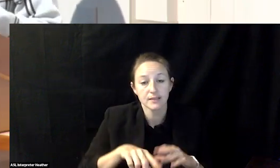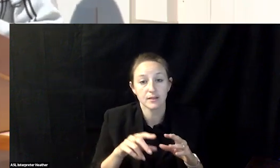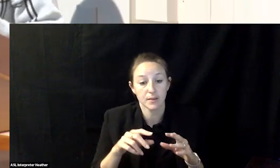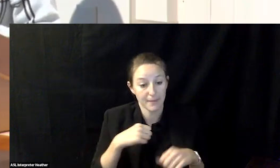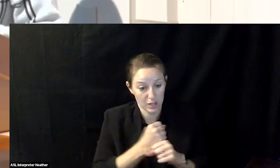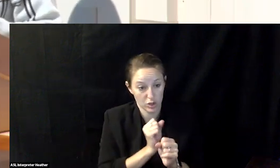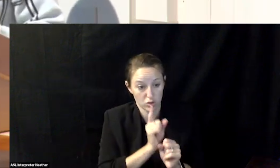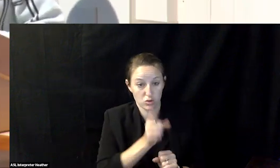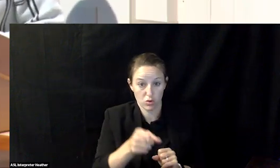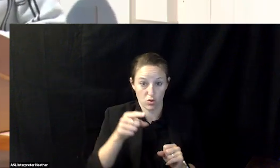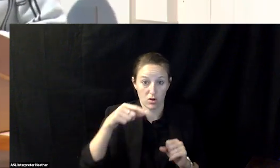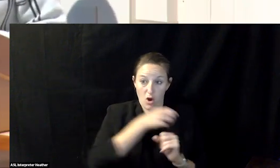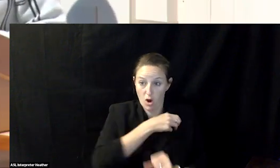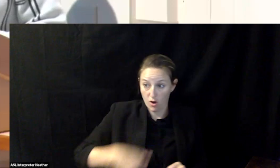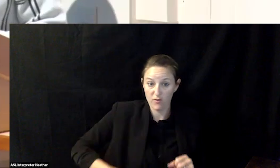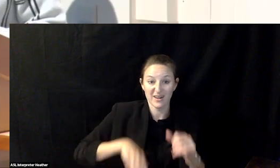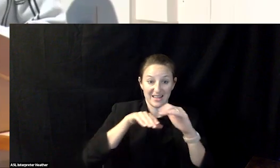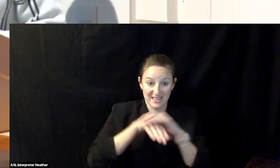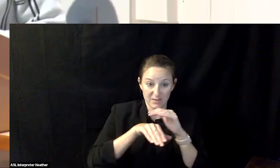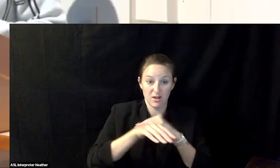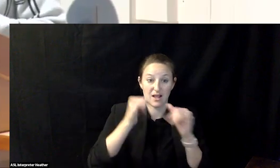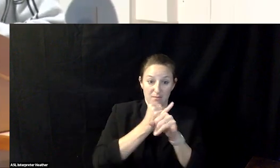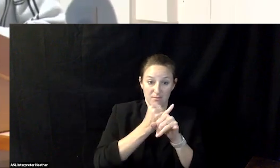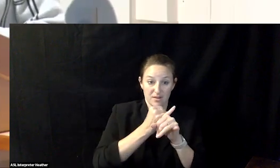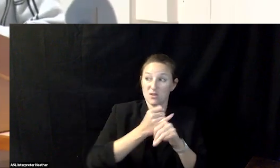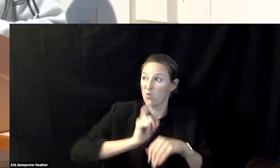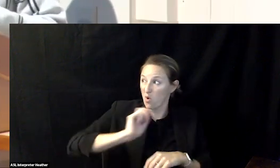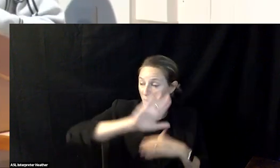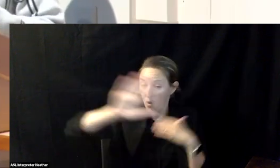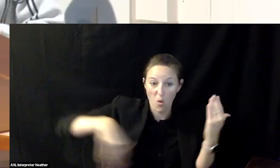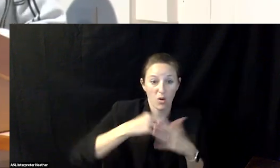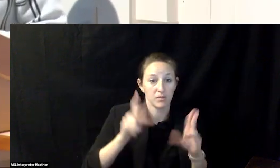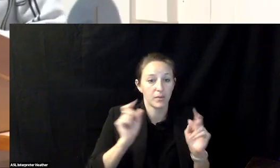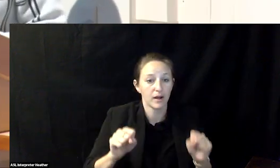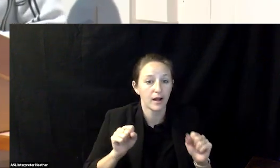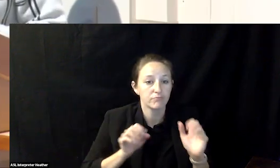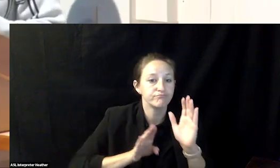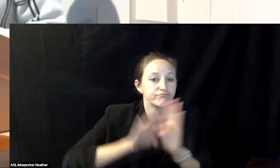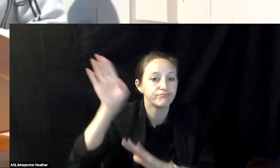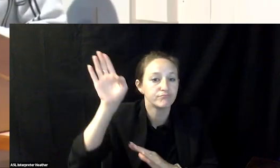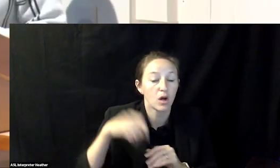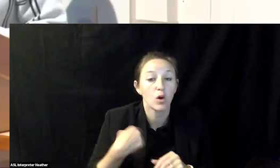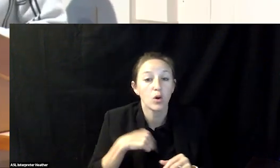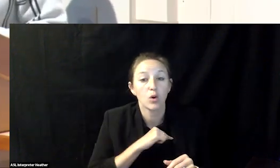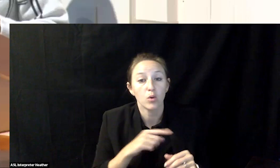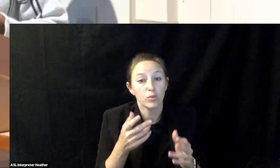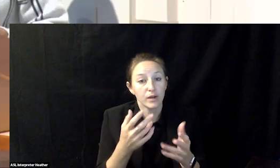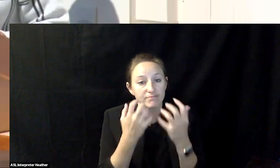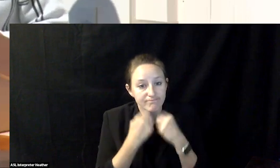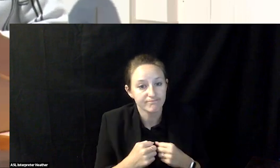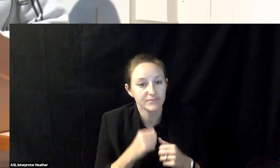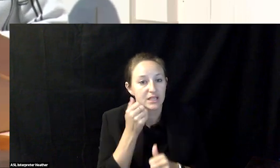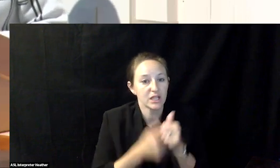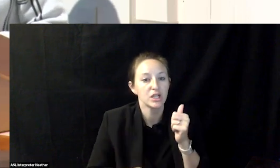where everyone can thrive. And we also value every voice to be a part of that process and at